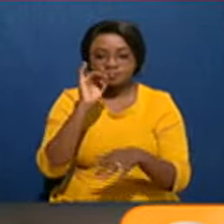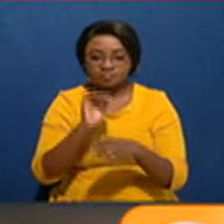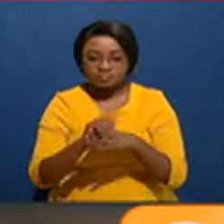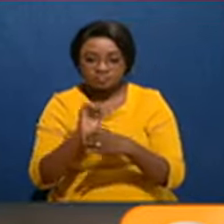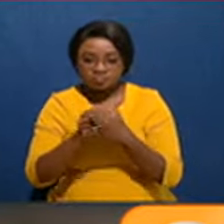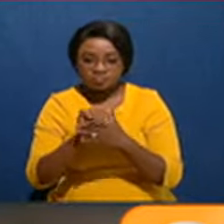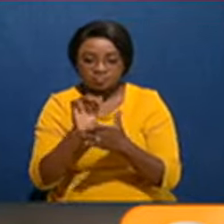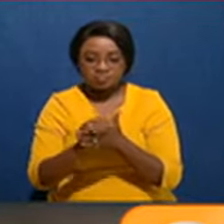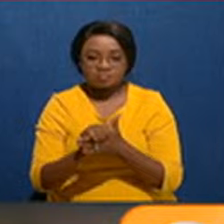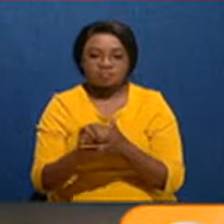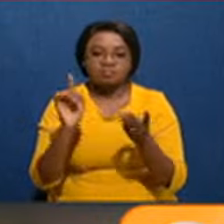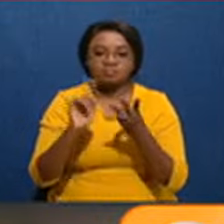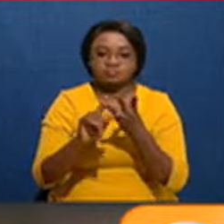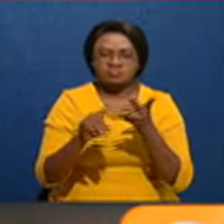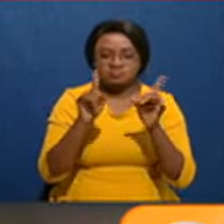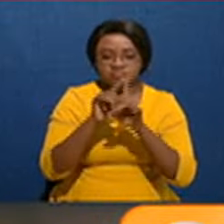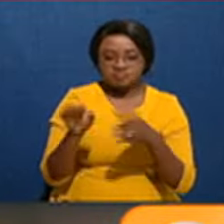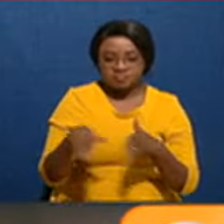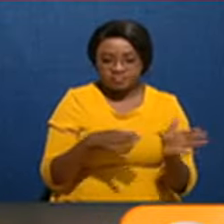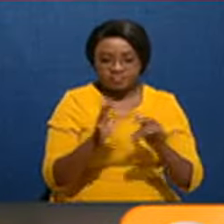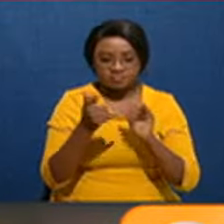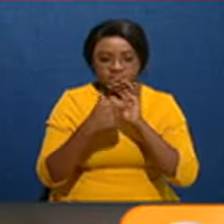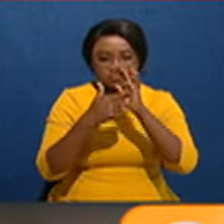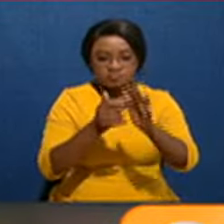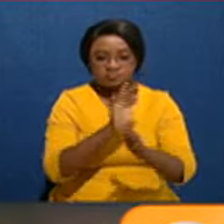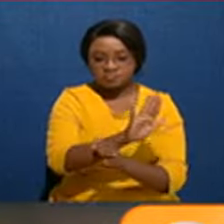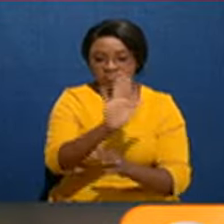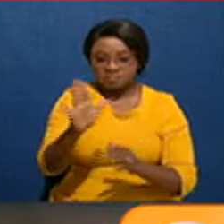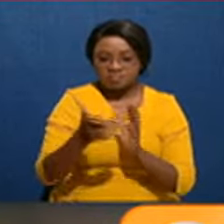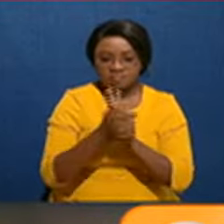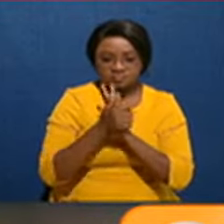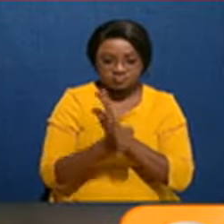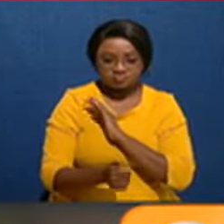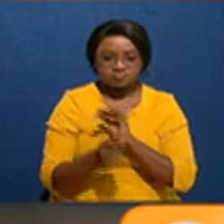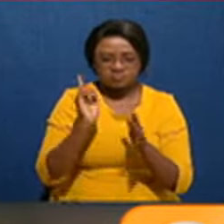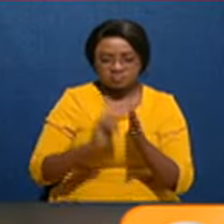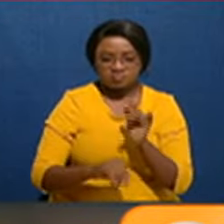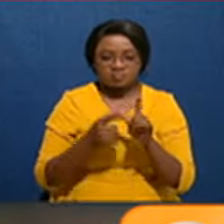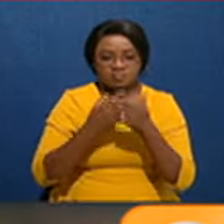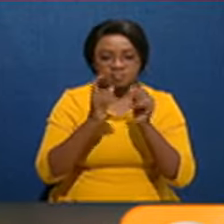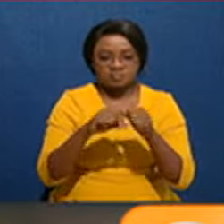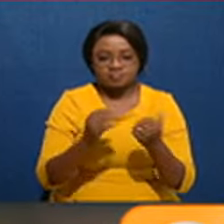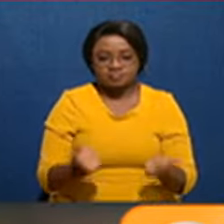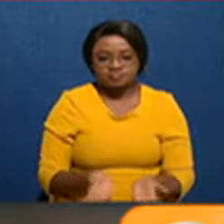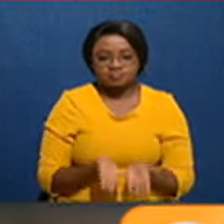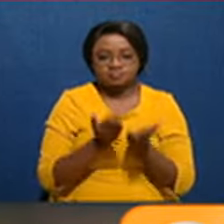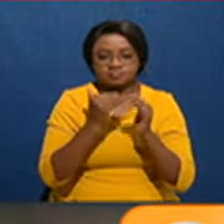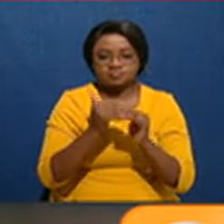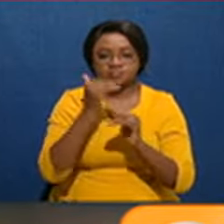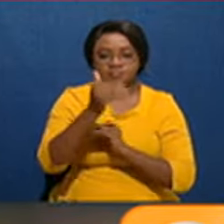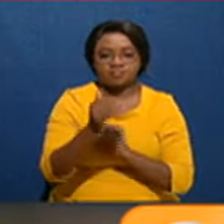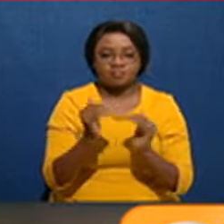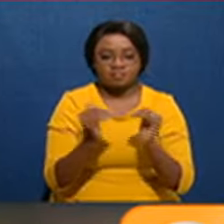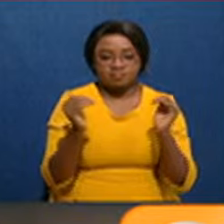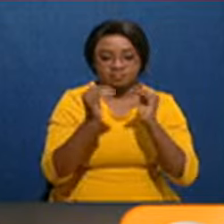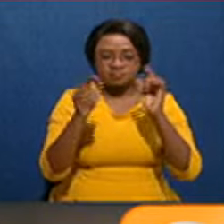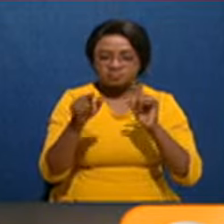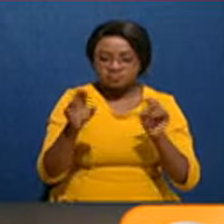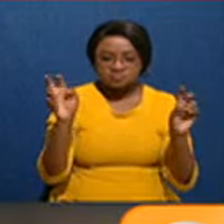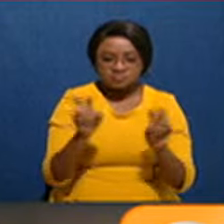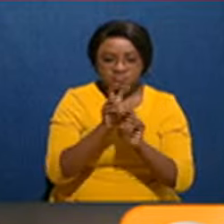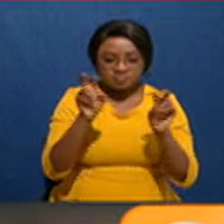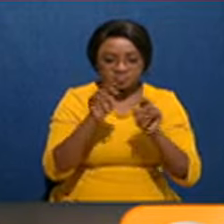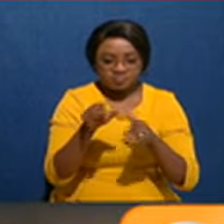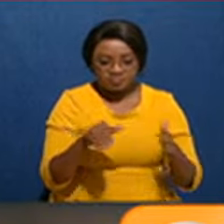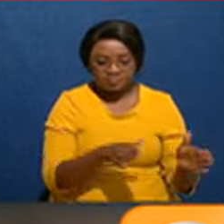students, and an opportunity to showcase their talent so that they can grow to the next level. They'll be looking for opportunities to move from